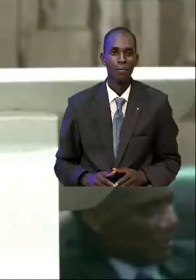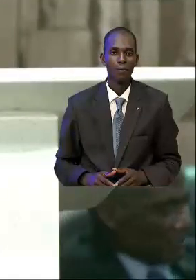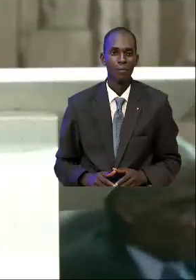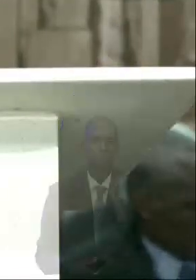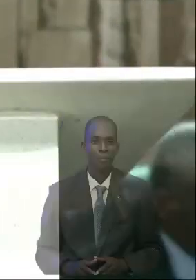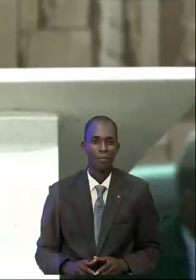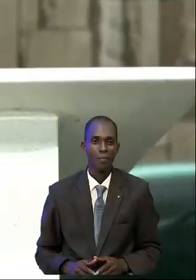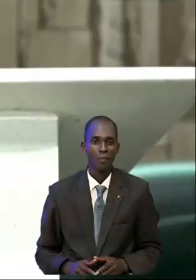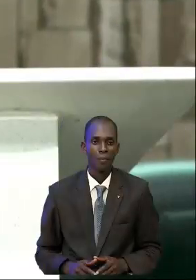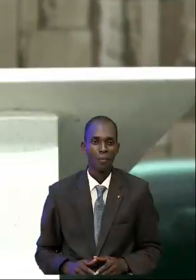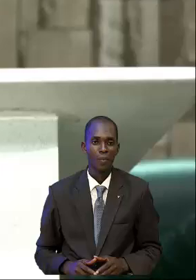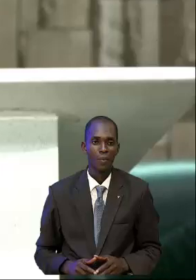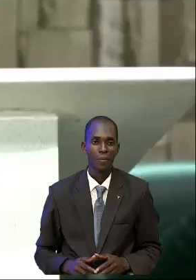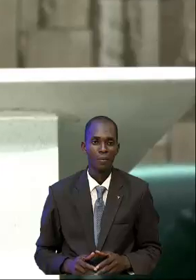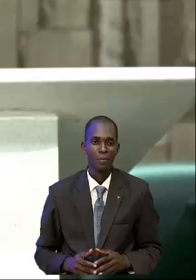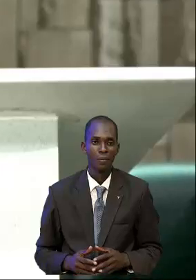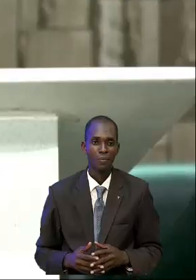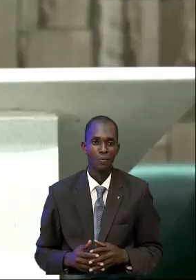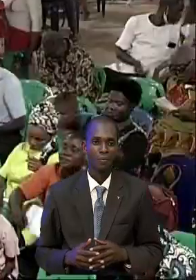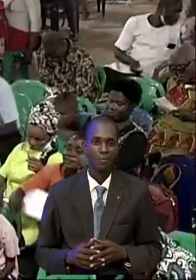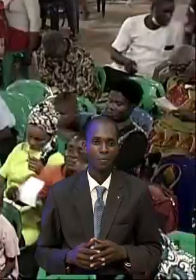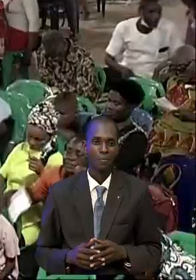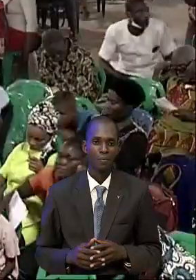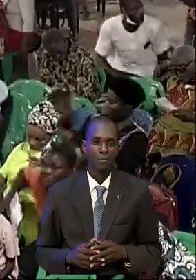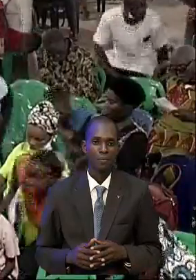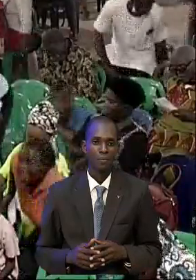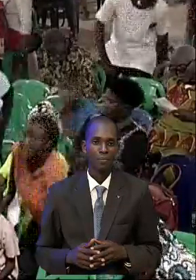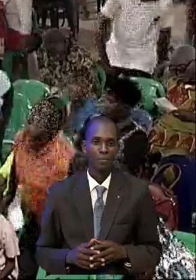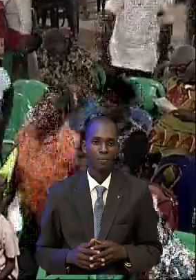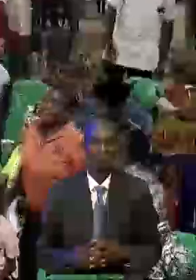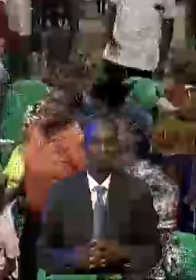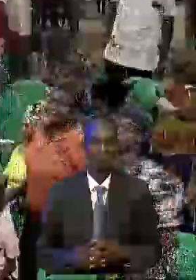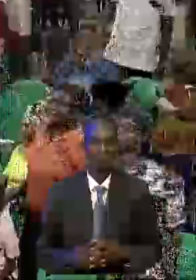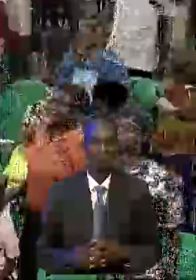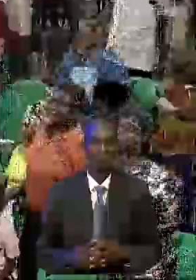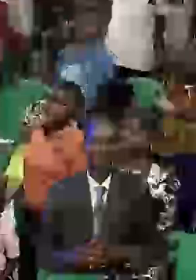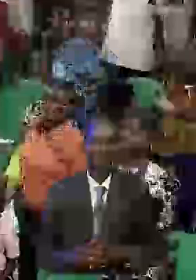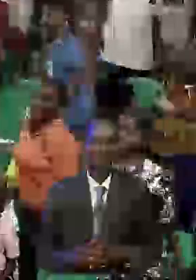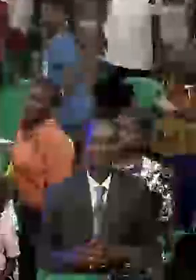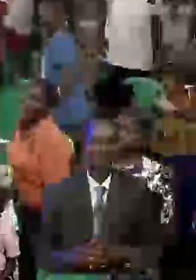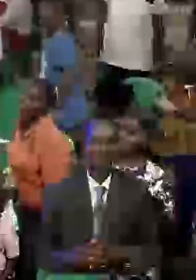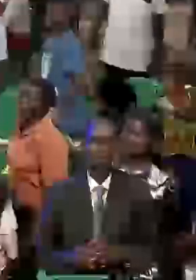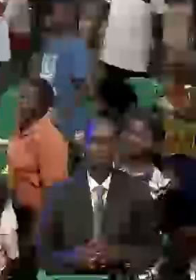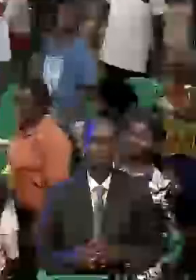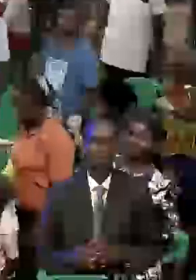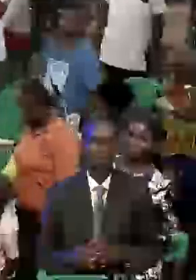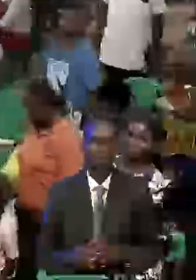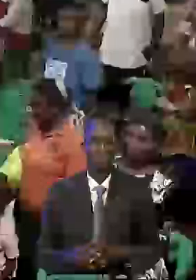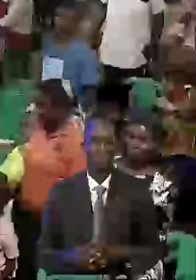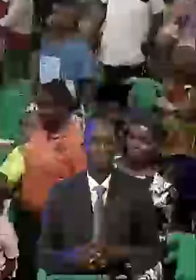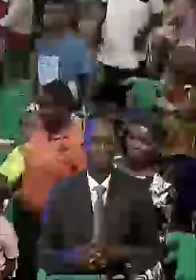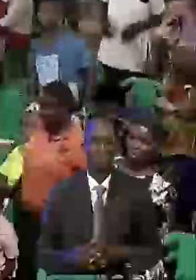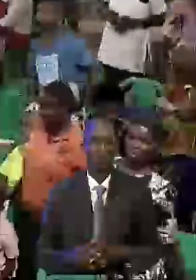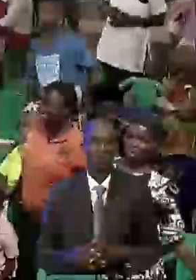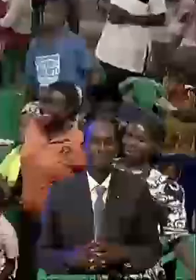as we praise the name of the Lord for what he has done for us? Rise on your feet. All others, you can